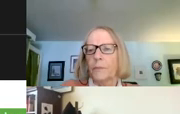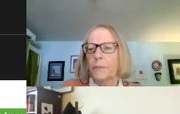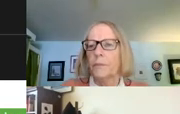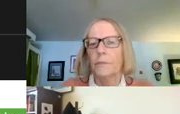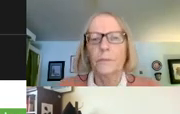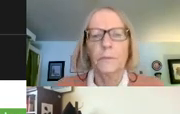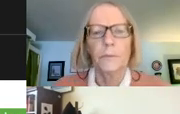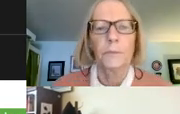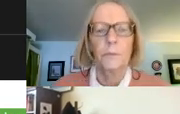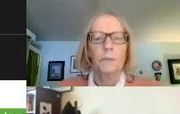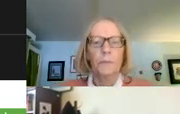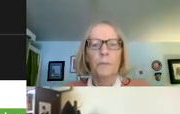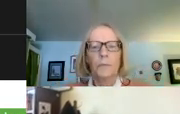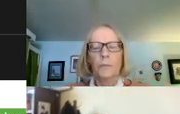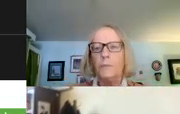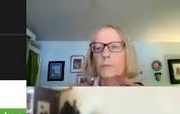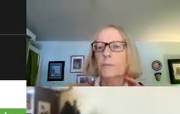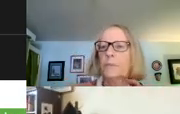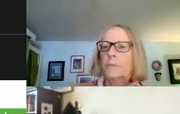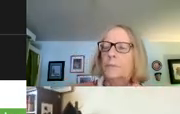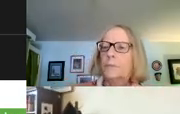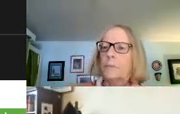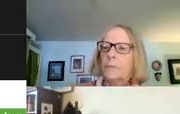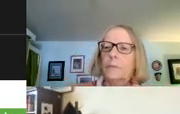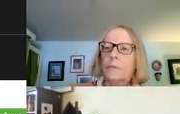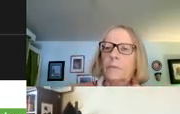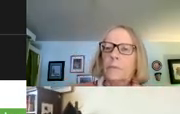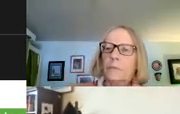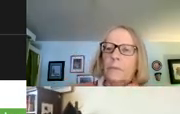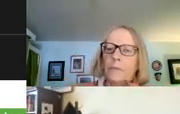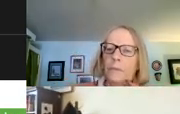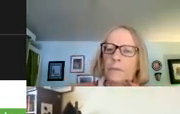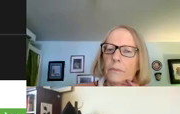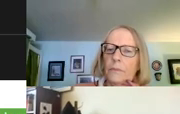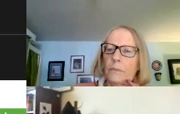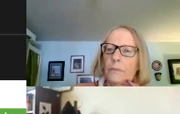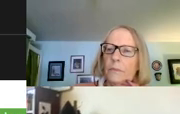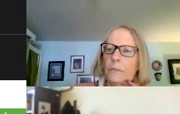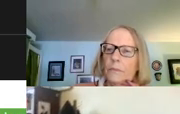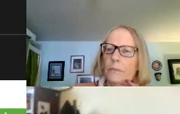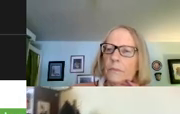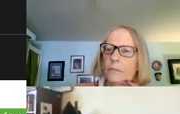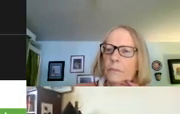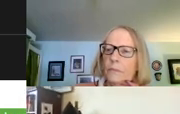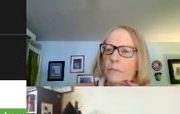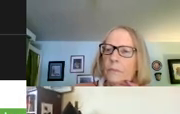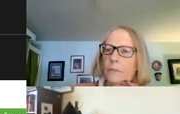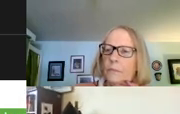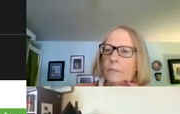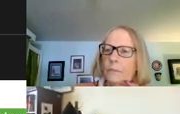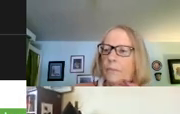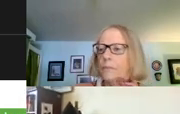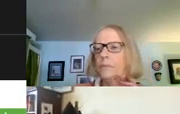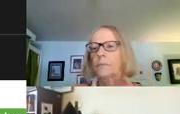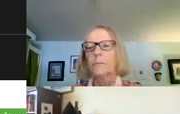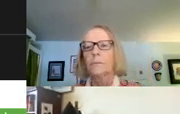Under adult protection, folks, as well, we all have a legal duty to report abuse, neglect, and self-neglect, where a person may not understand and appreciate that